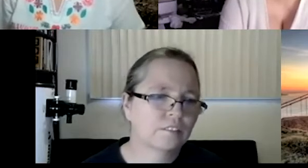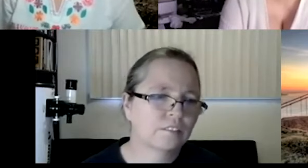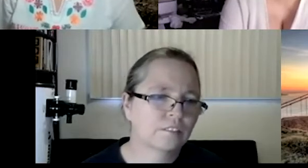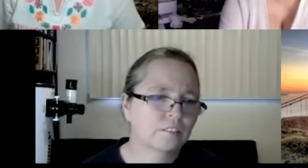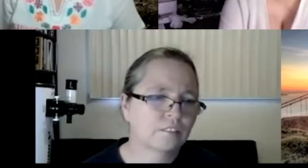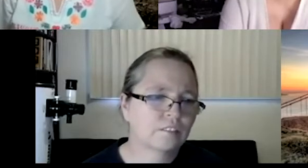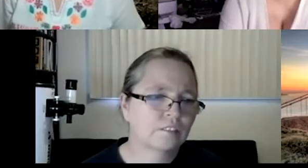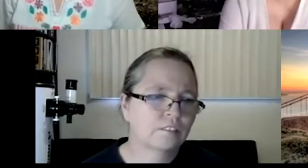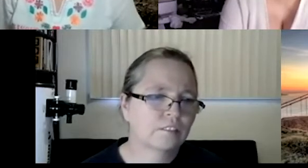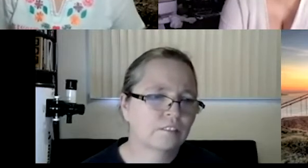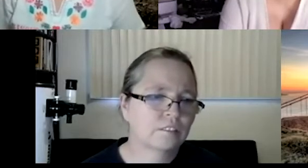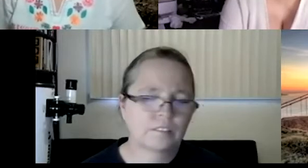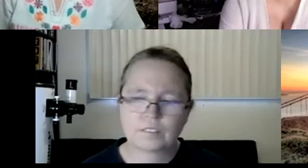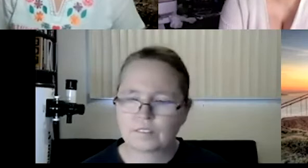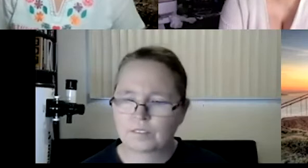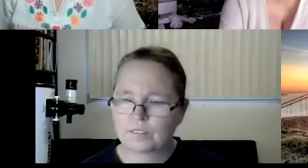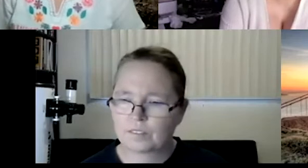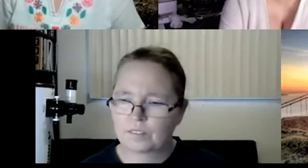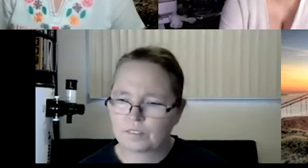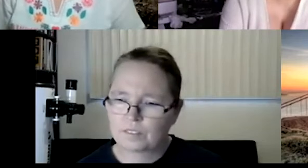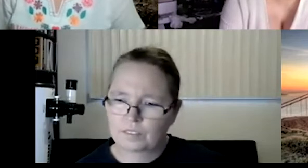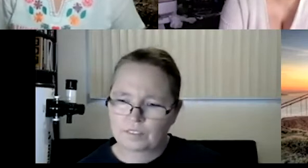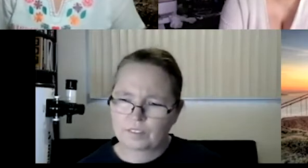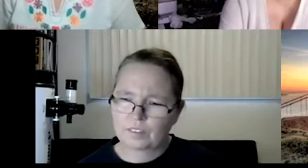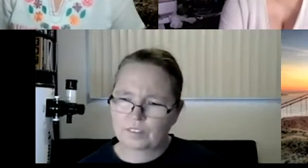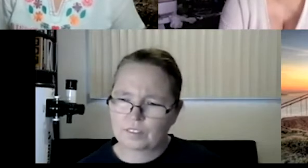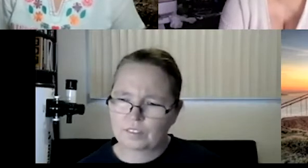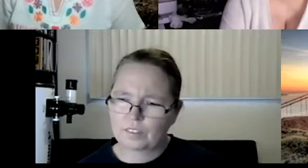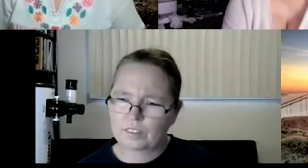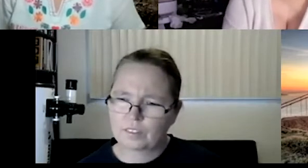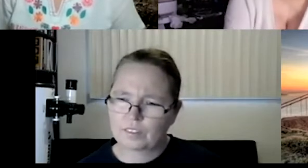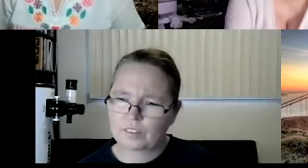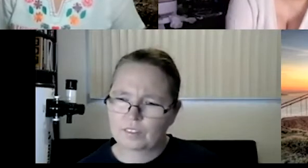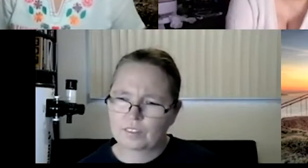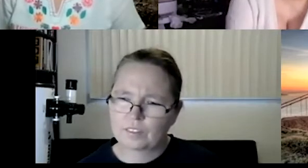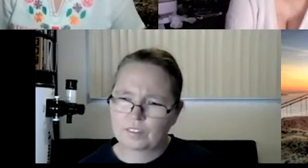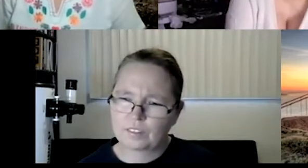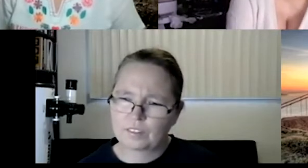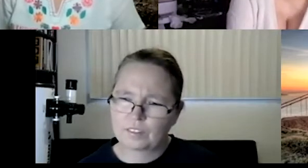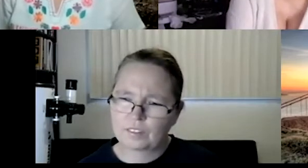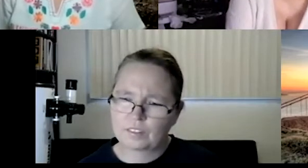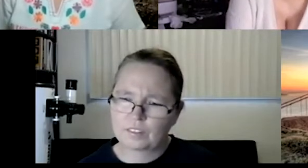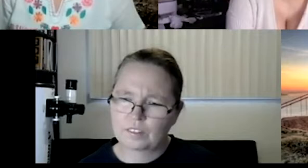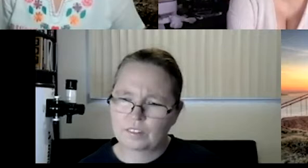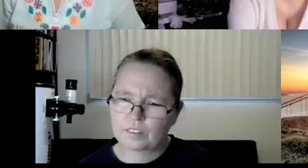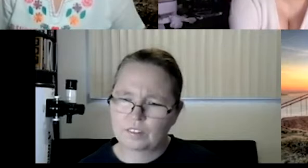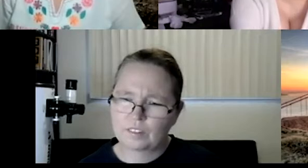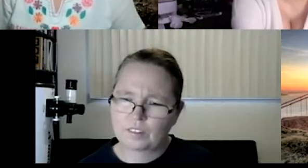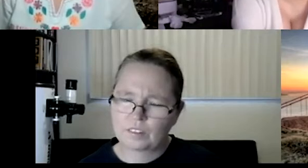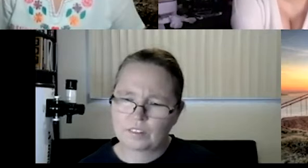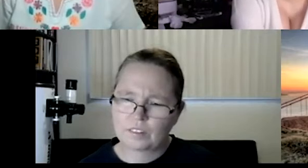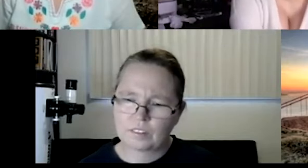the growing Central American community here in the U.S. And so coupled with my personal experiences, my formative years in this department, the